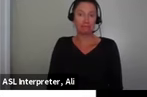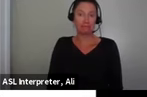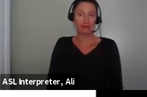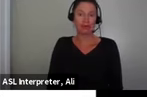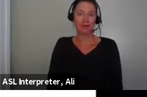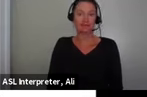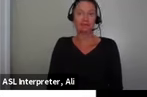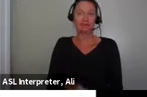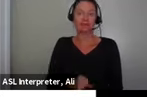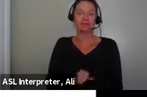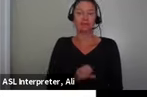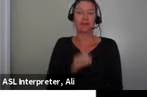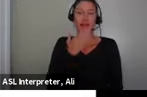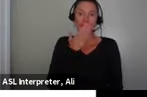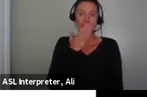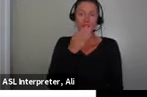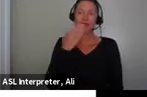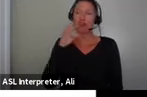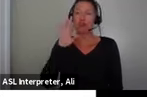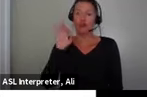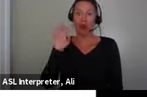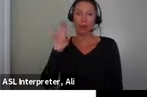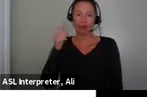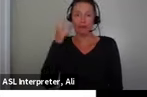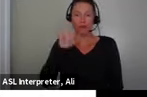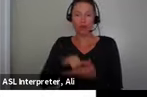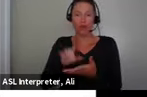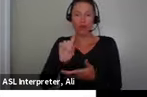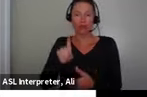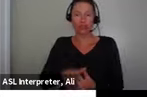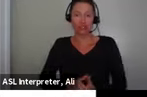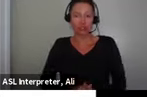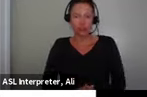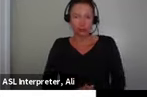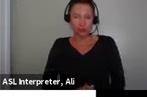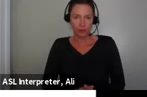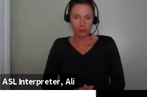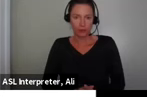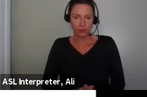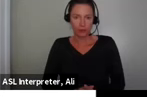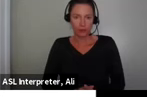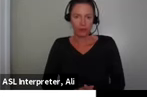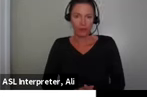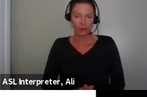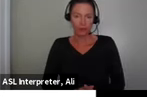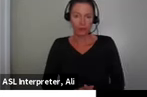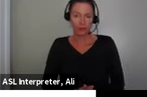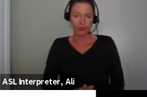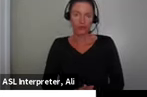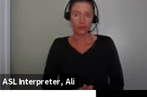Thank you, Chris. Thank you, Robert, for that question. Let me just lower your hand.